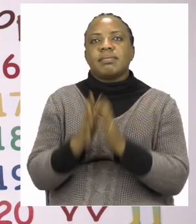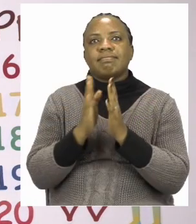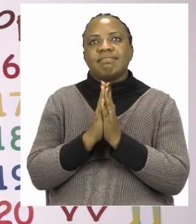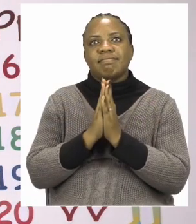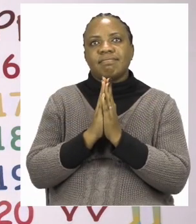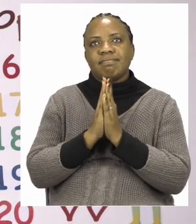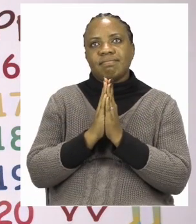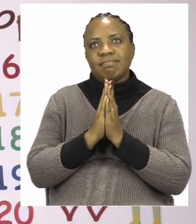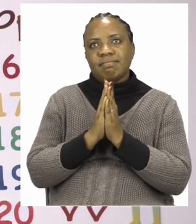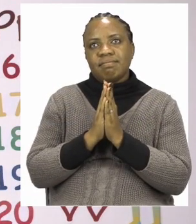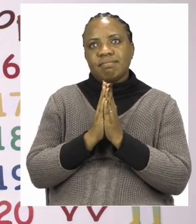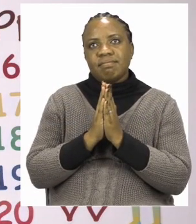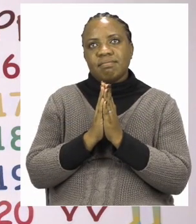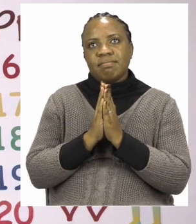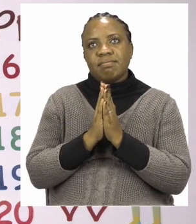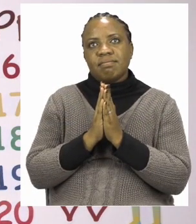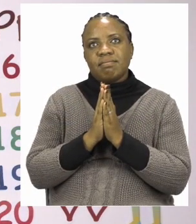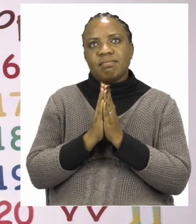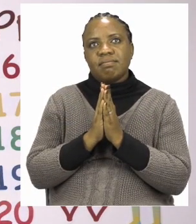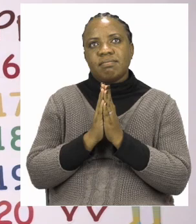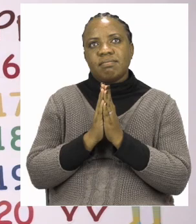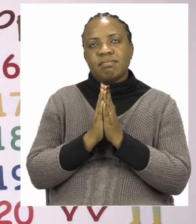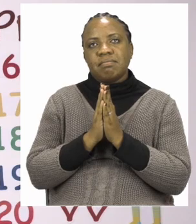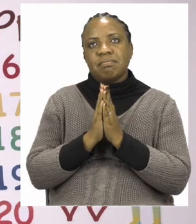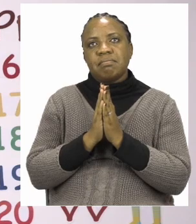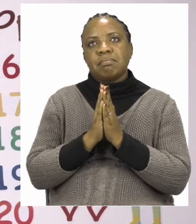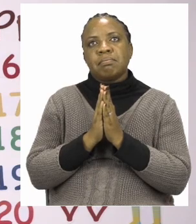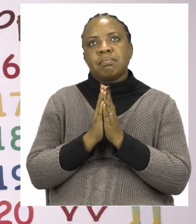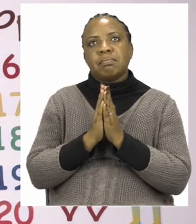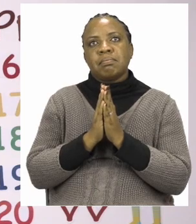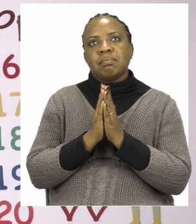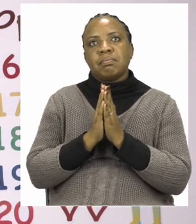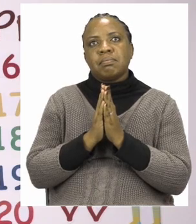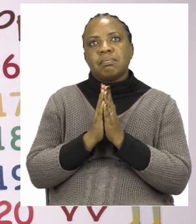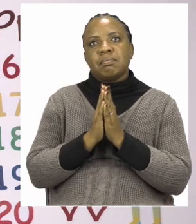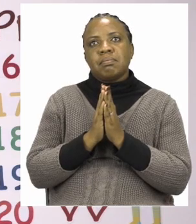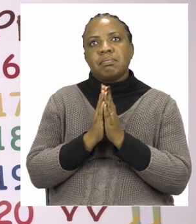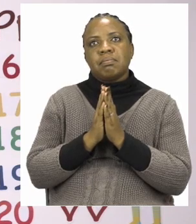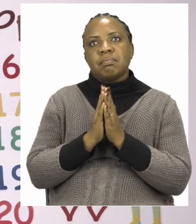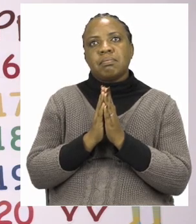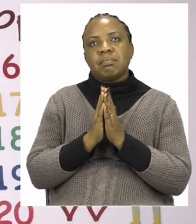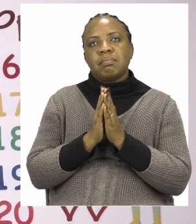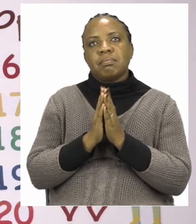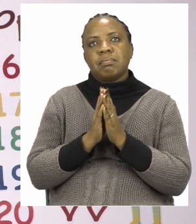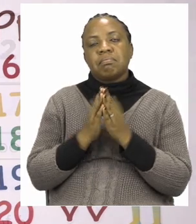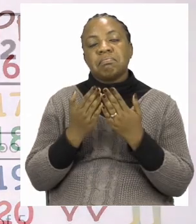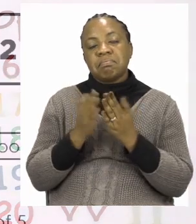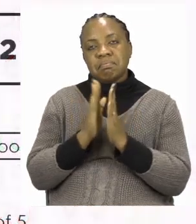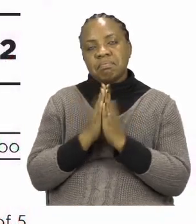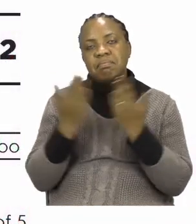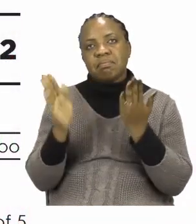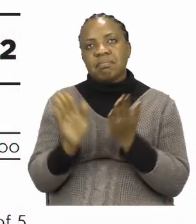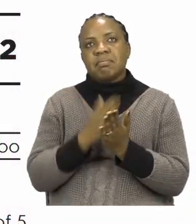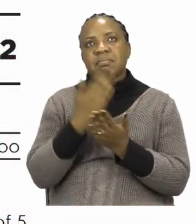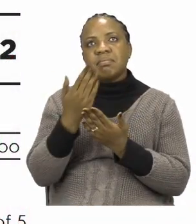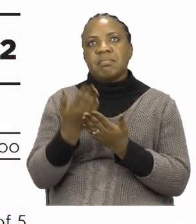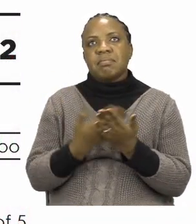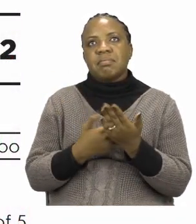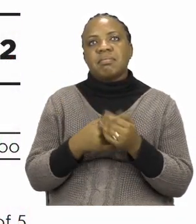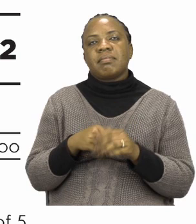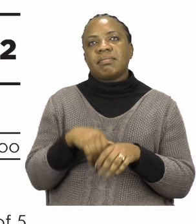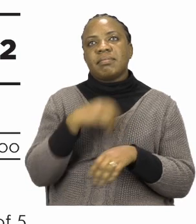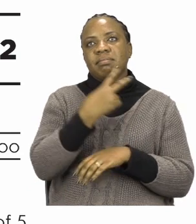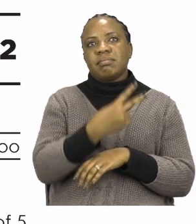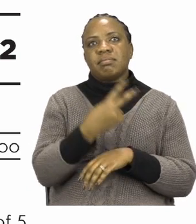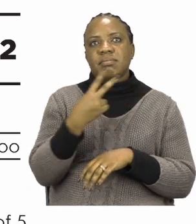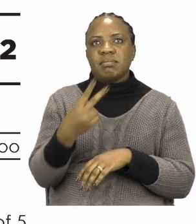Now, boys and girls, we're going to end our lesson by doing a little bit of work on page 22. On page